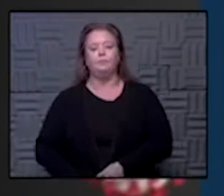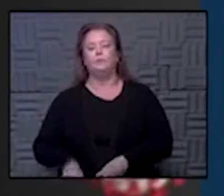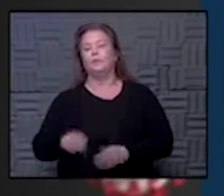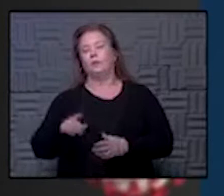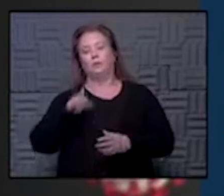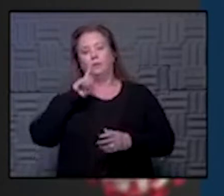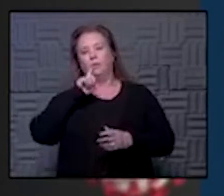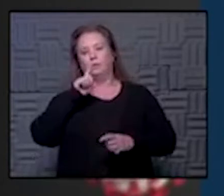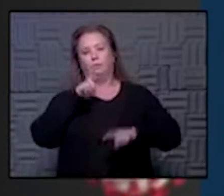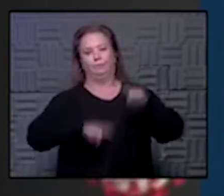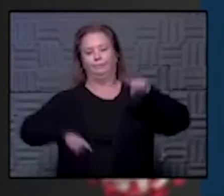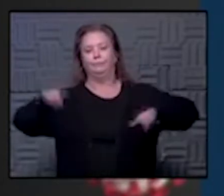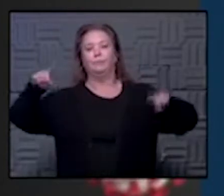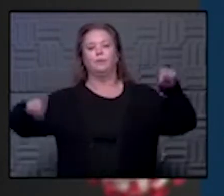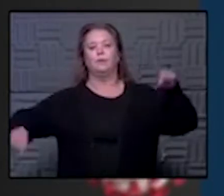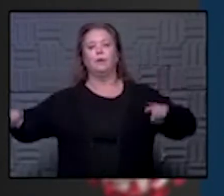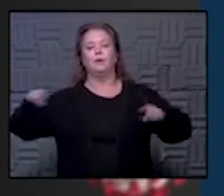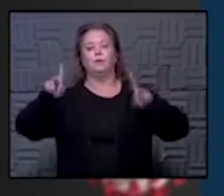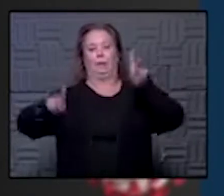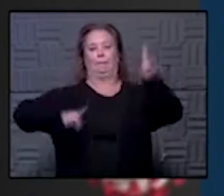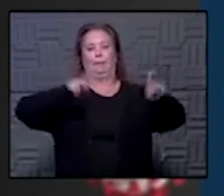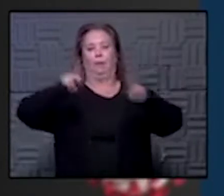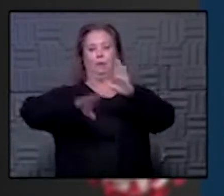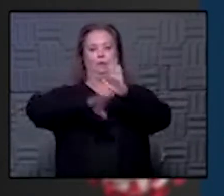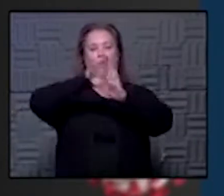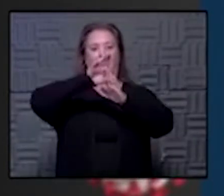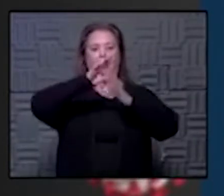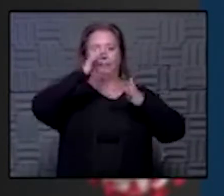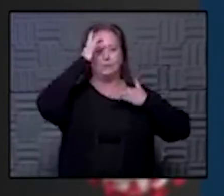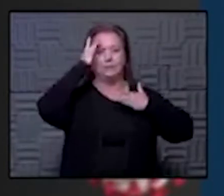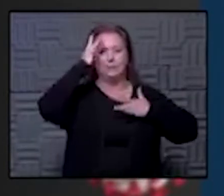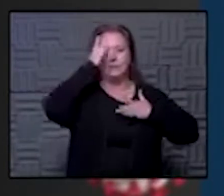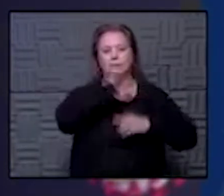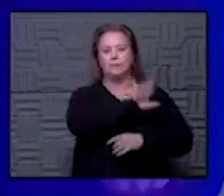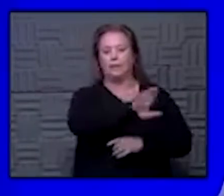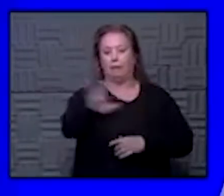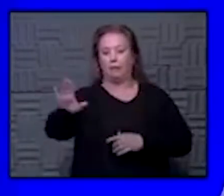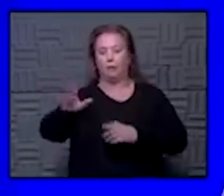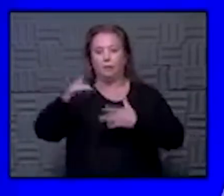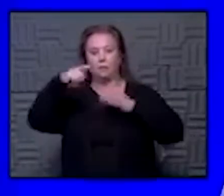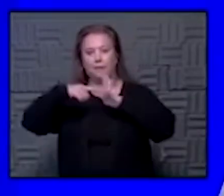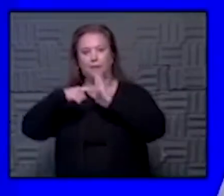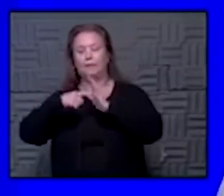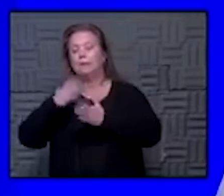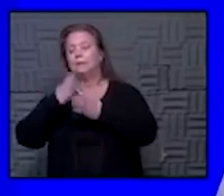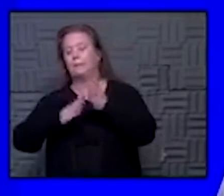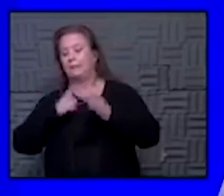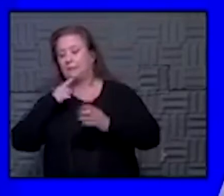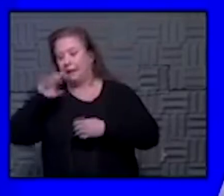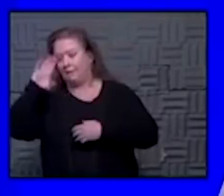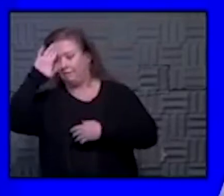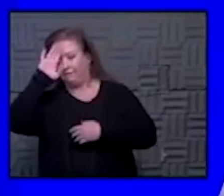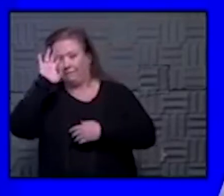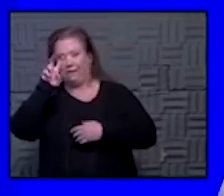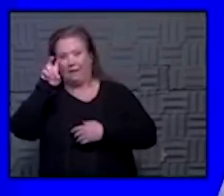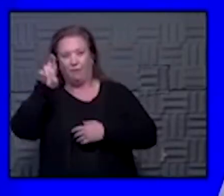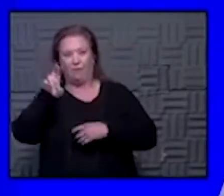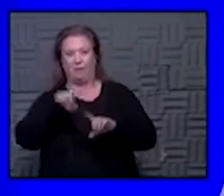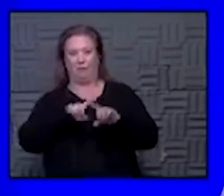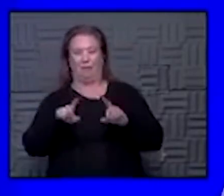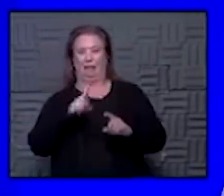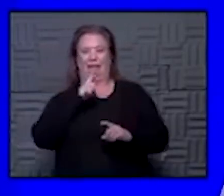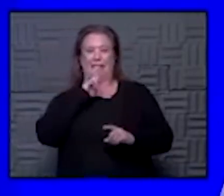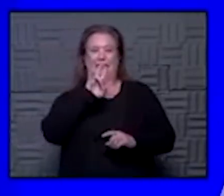such a heterogeneity here of people who develop symptoms and what symptoms they are. A lot of people say fever, but that really only happens in 77